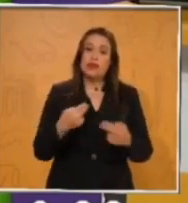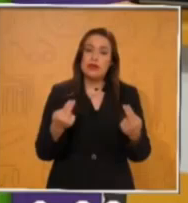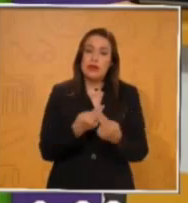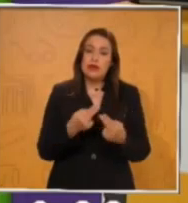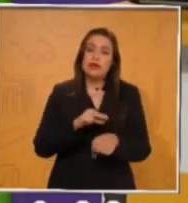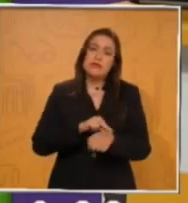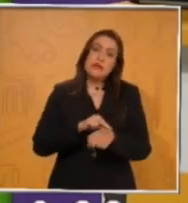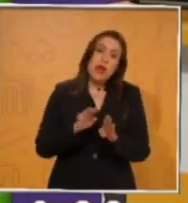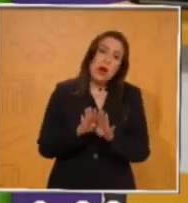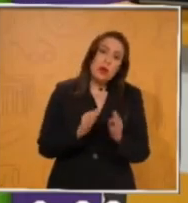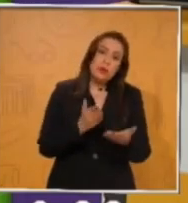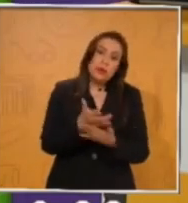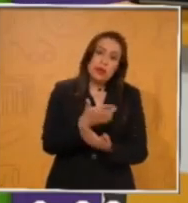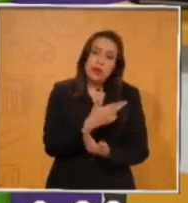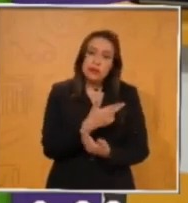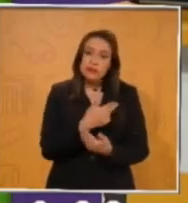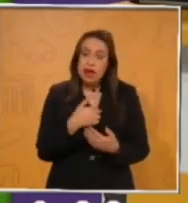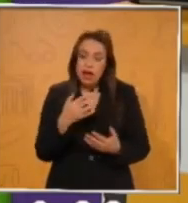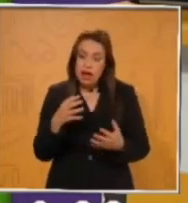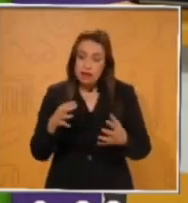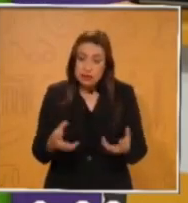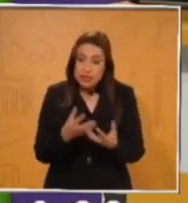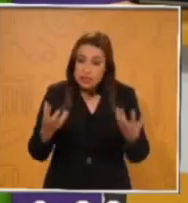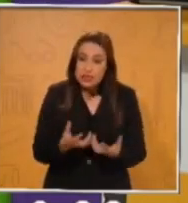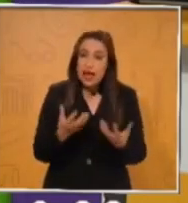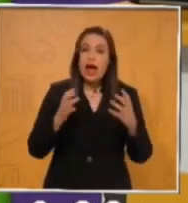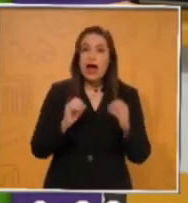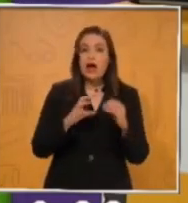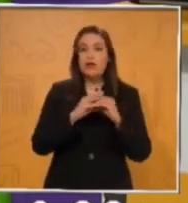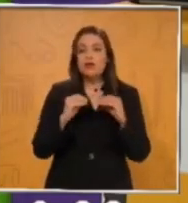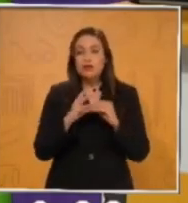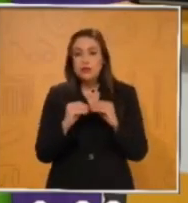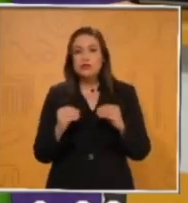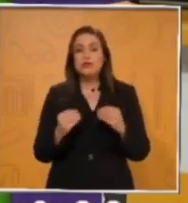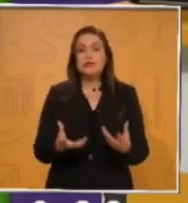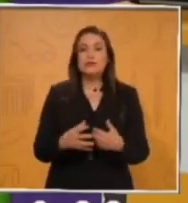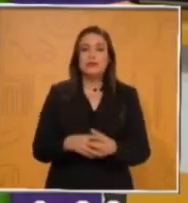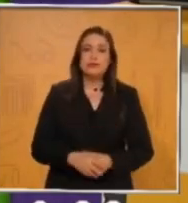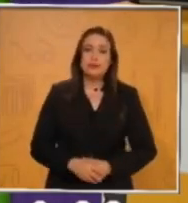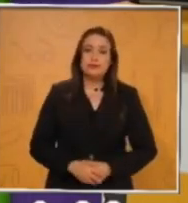salads, like fruits. This is good.